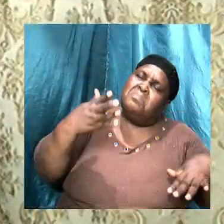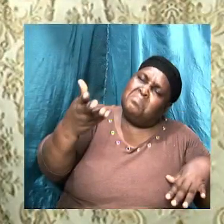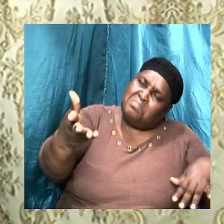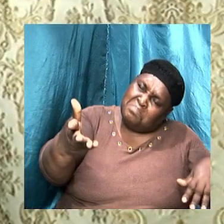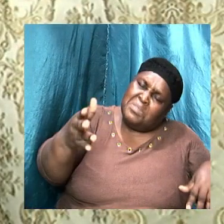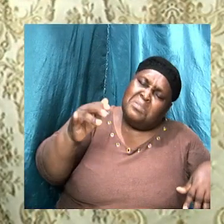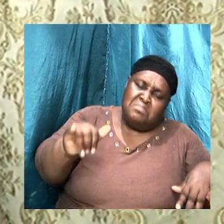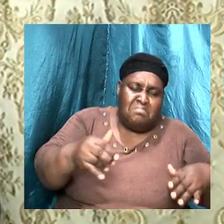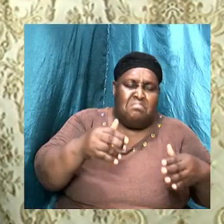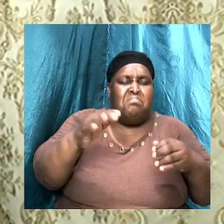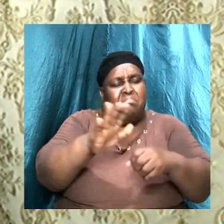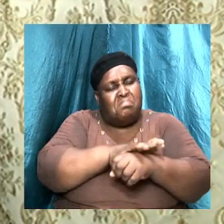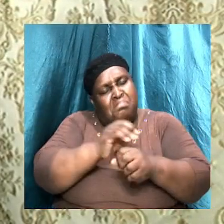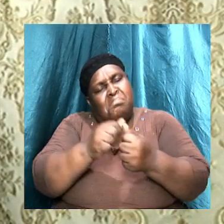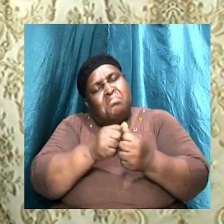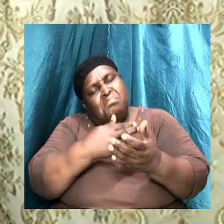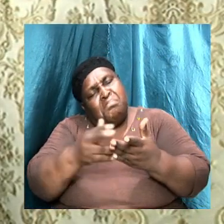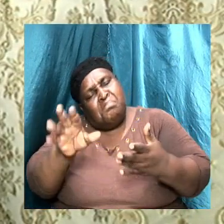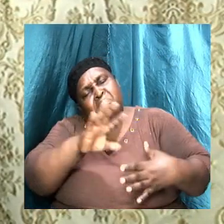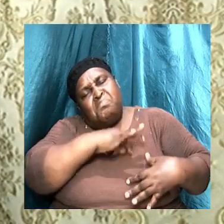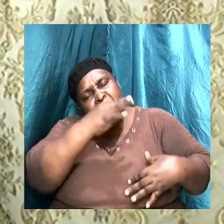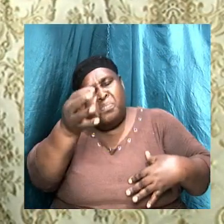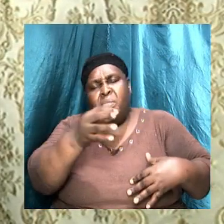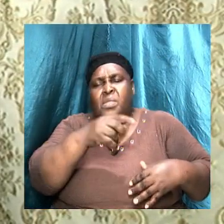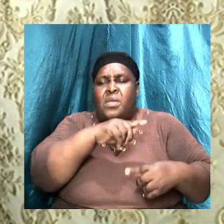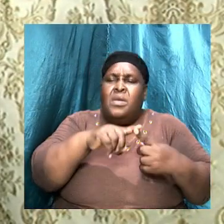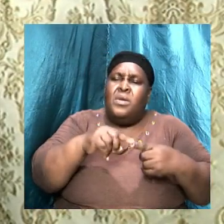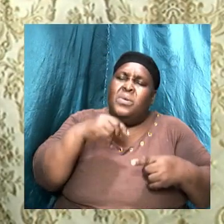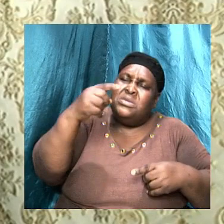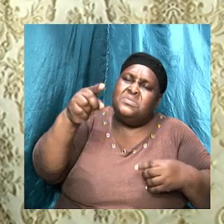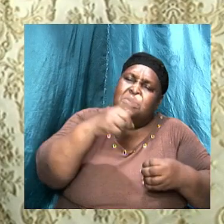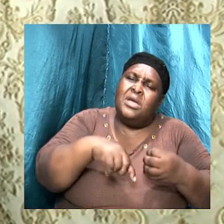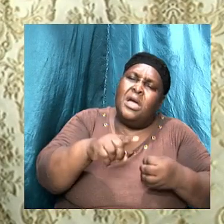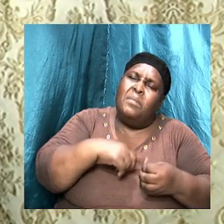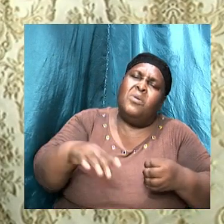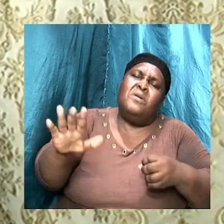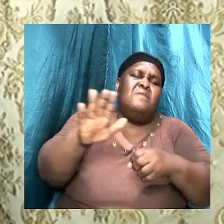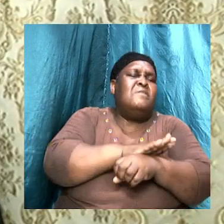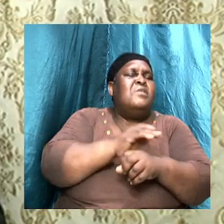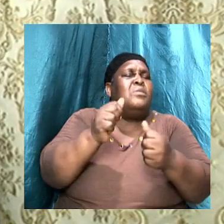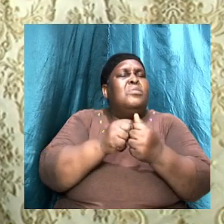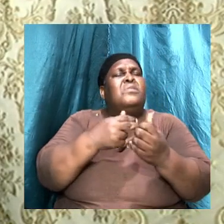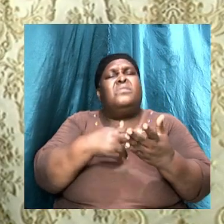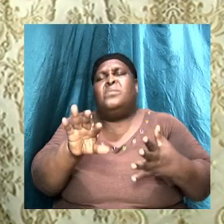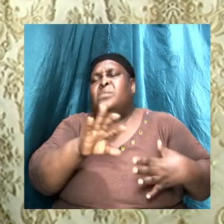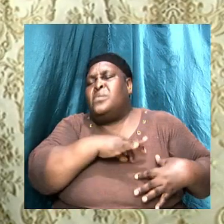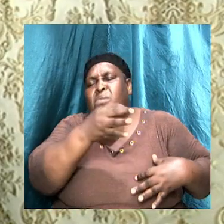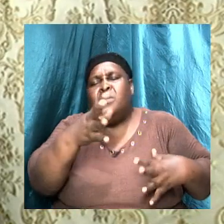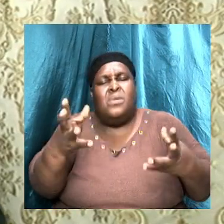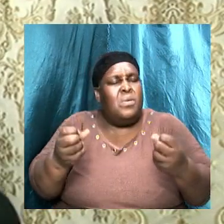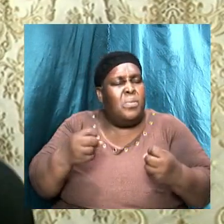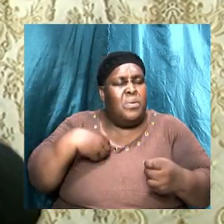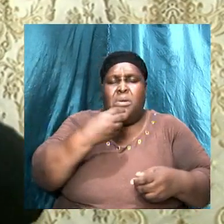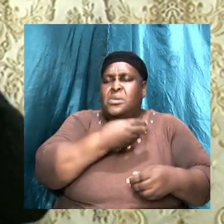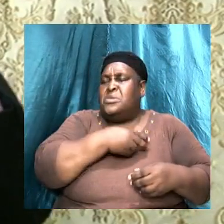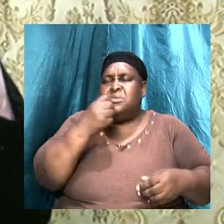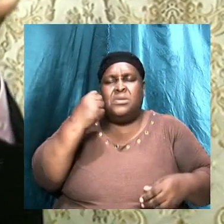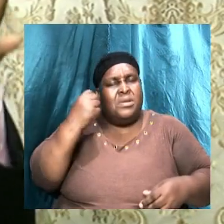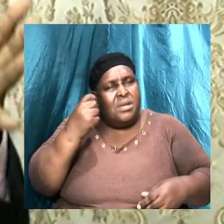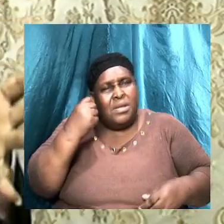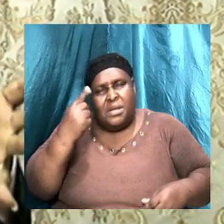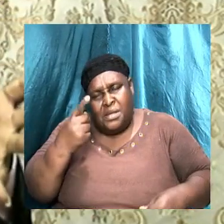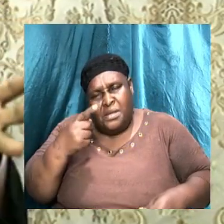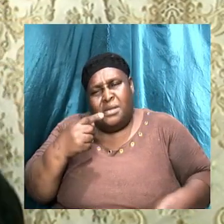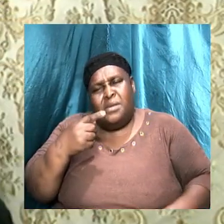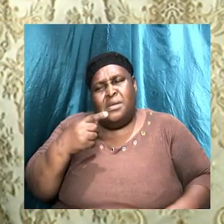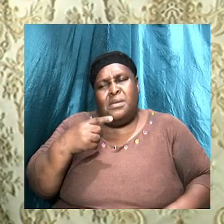filled with the Holy Ghost. When we talk about being filled with the Holy Ghost, I want us to understand and I want us to picture a